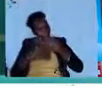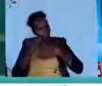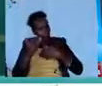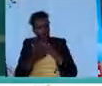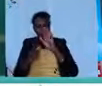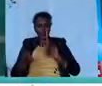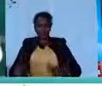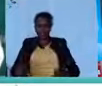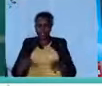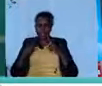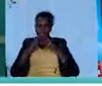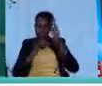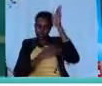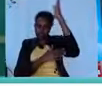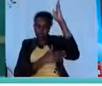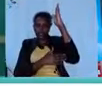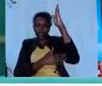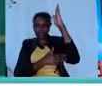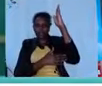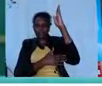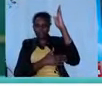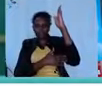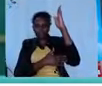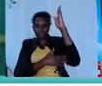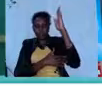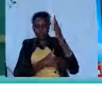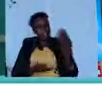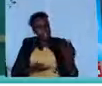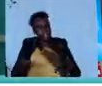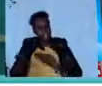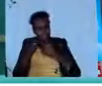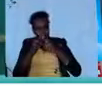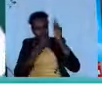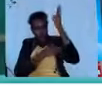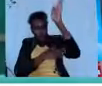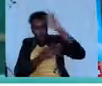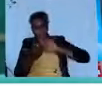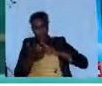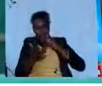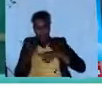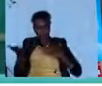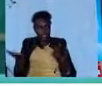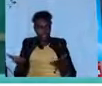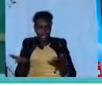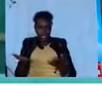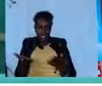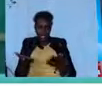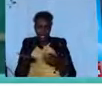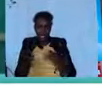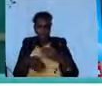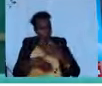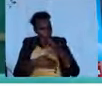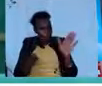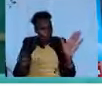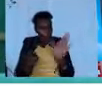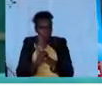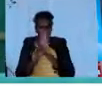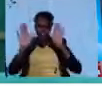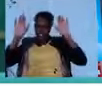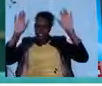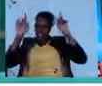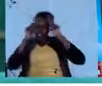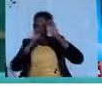life to God. Service to God means a total surrender of yourself to